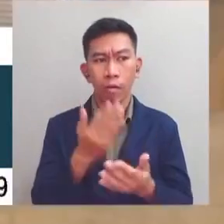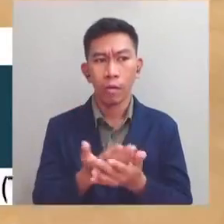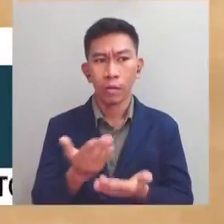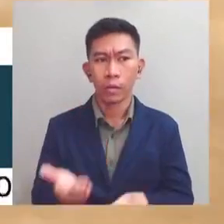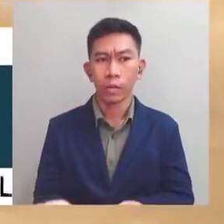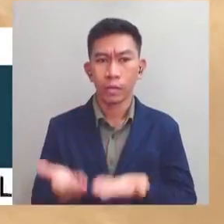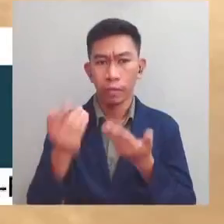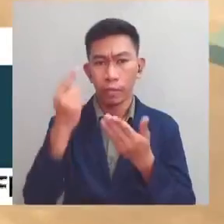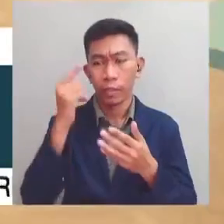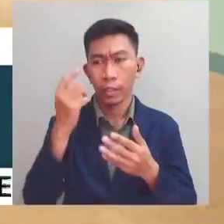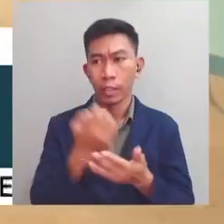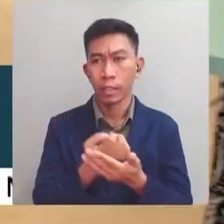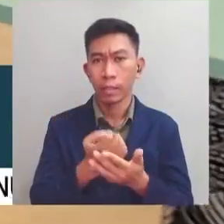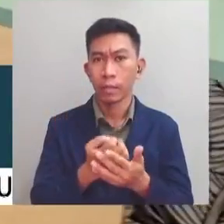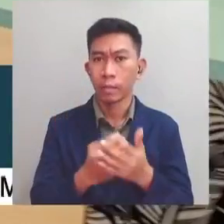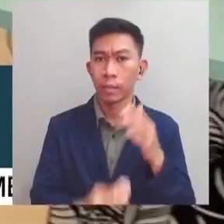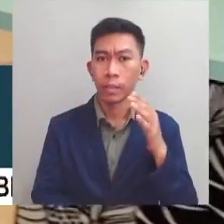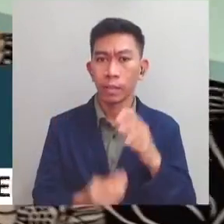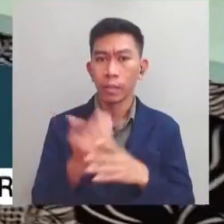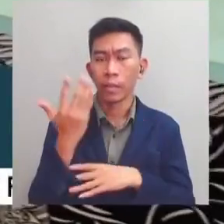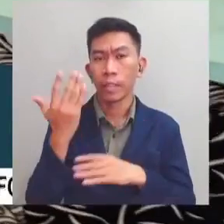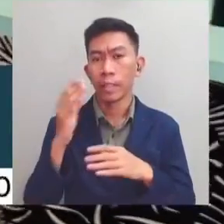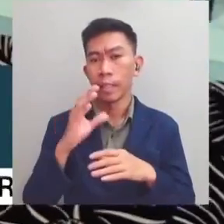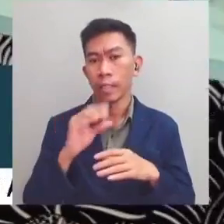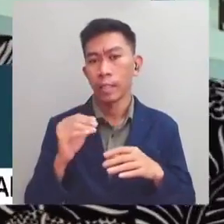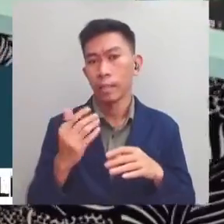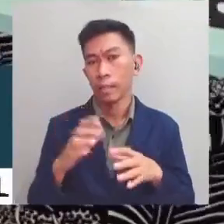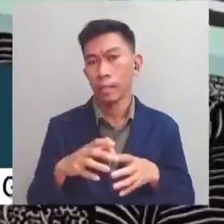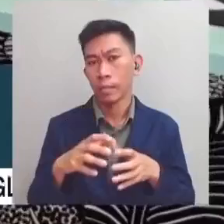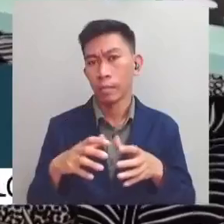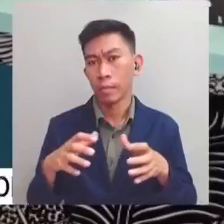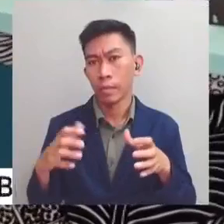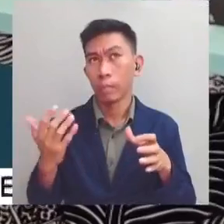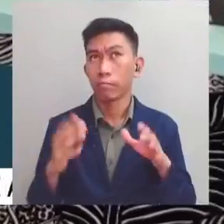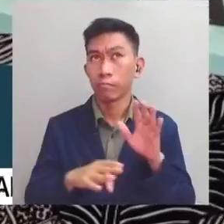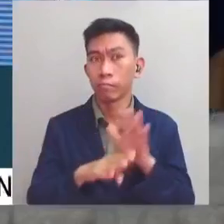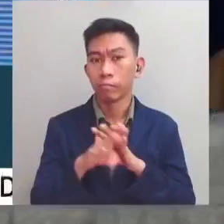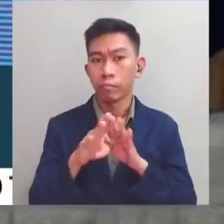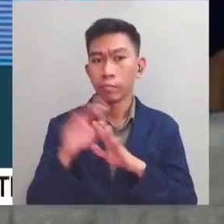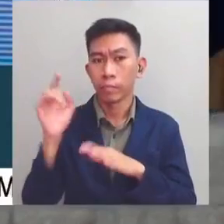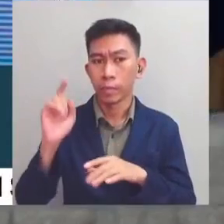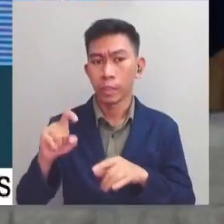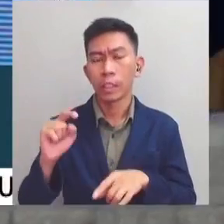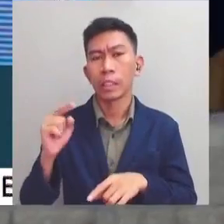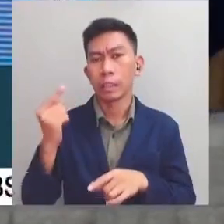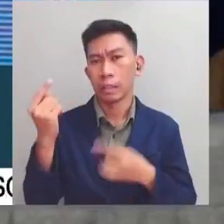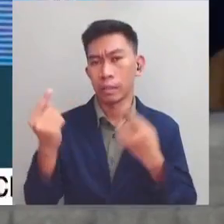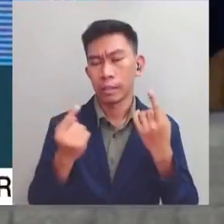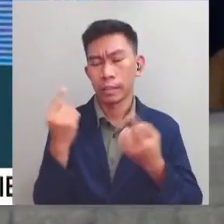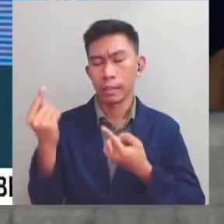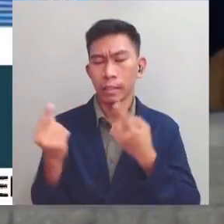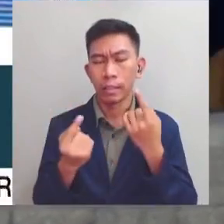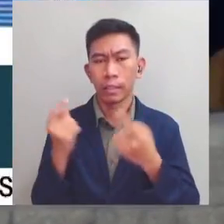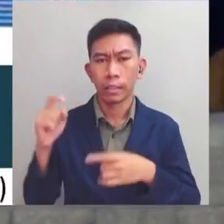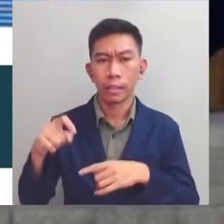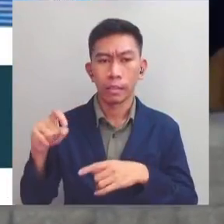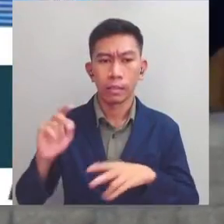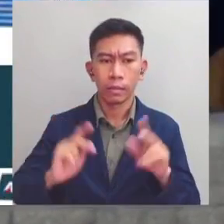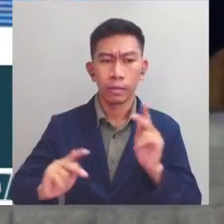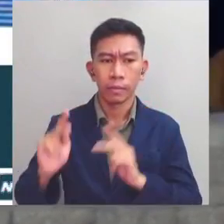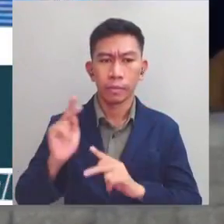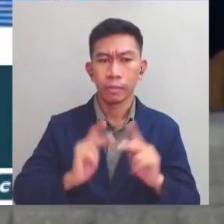growth and expansion would always take consideration of the needs of the people of this